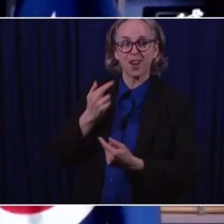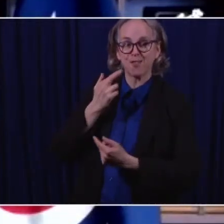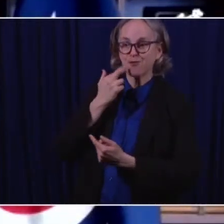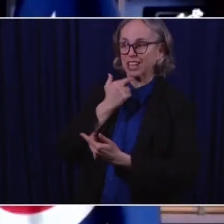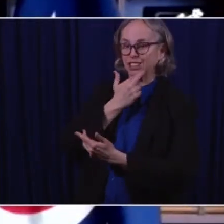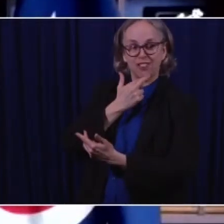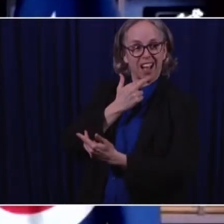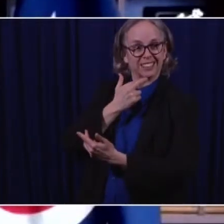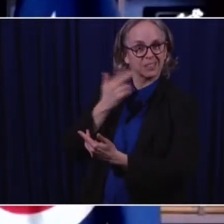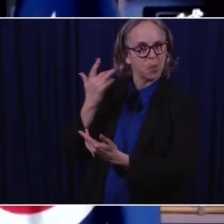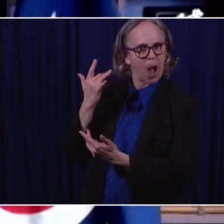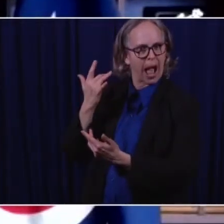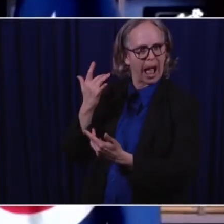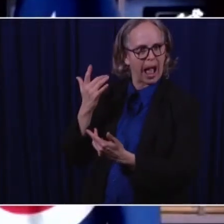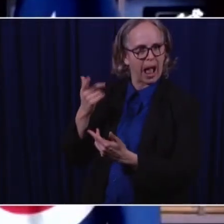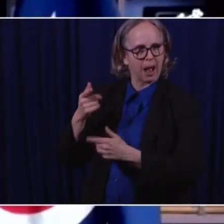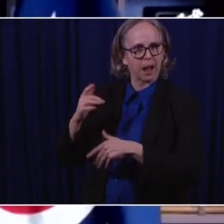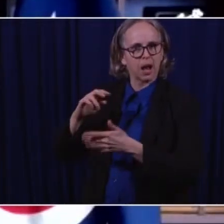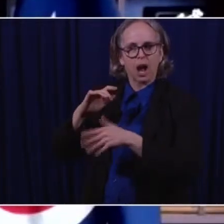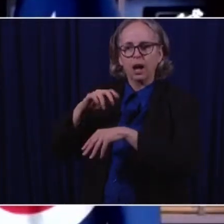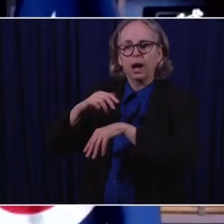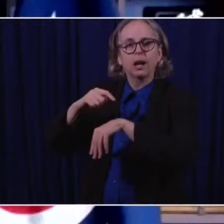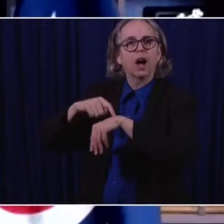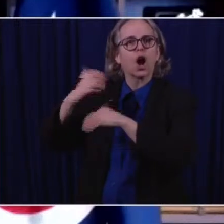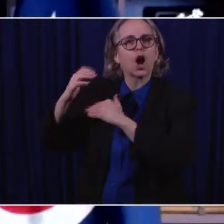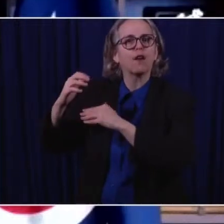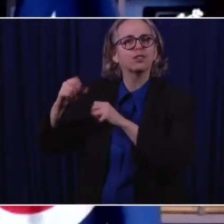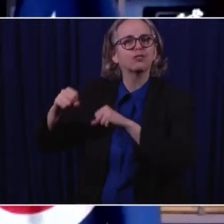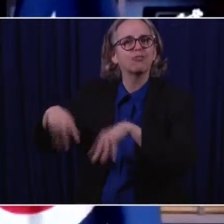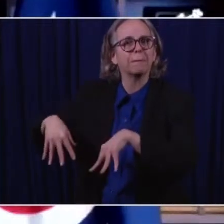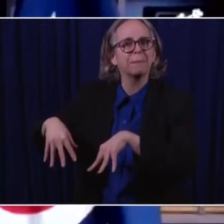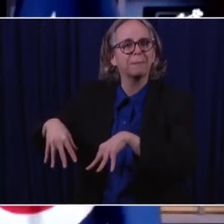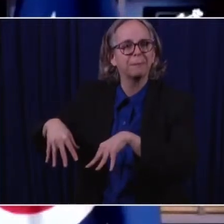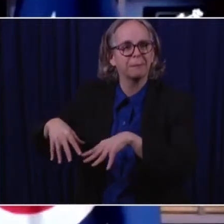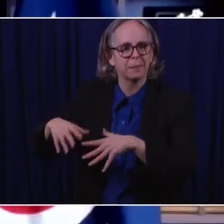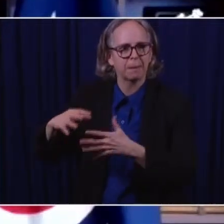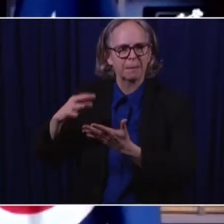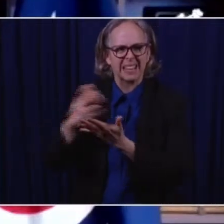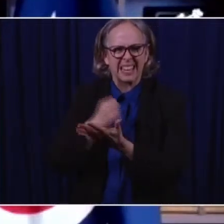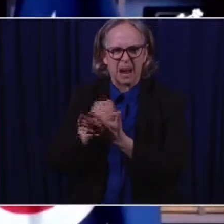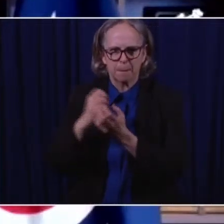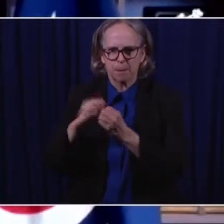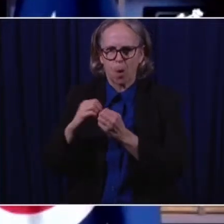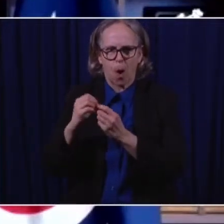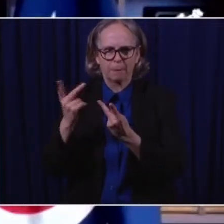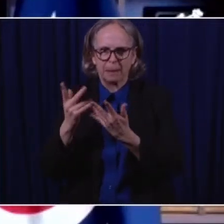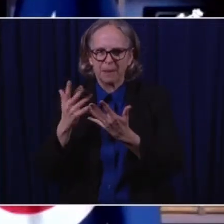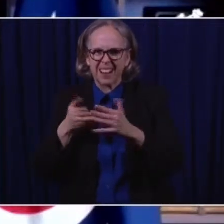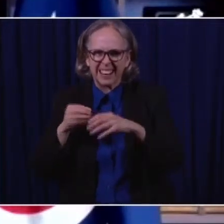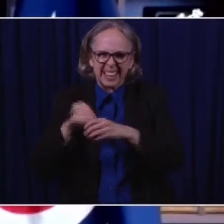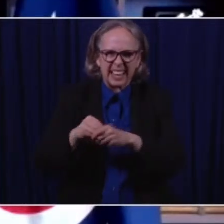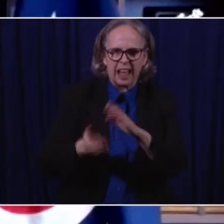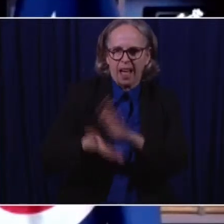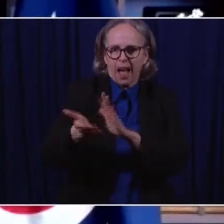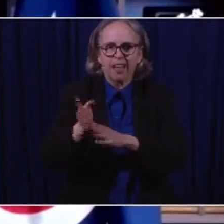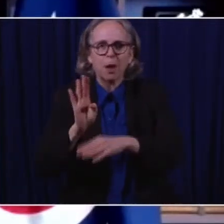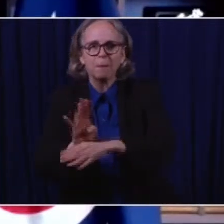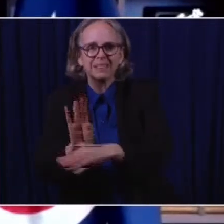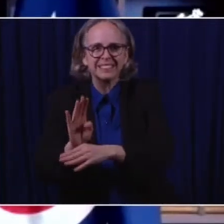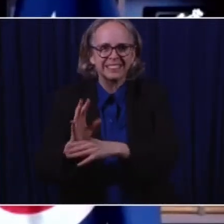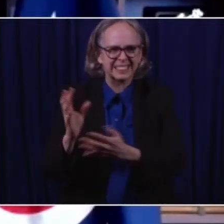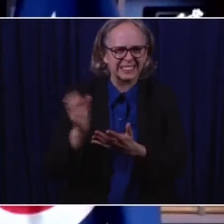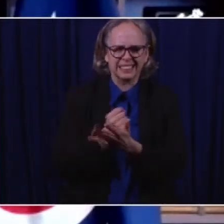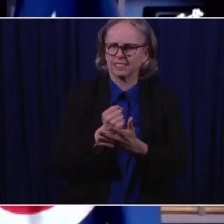the restaurants, Governor wanted me to make sure that they reassured you and the public that they're going to adhere to